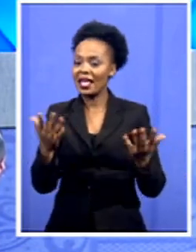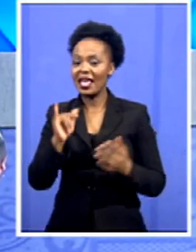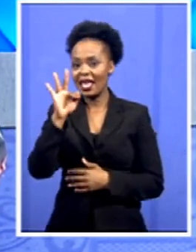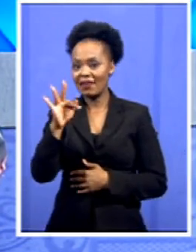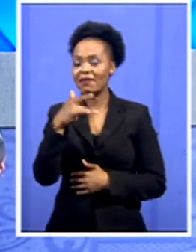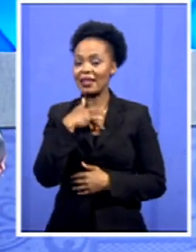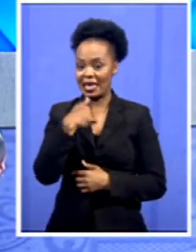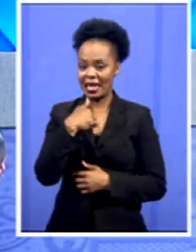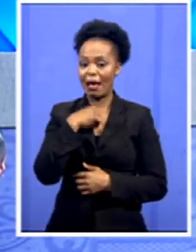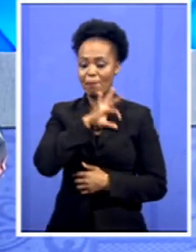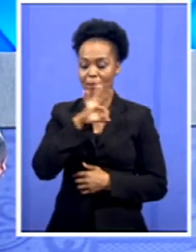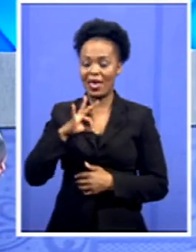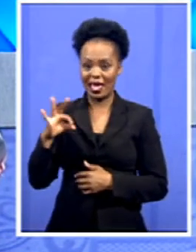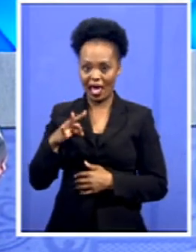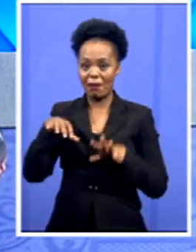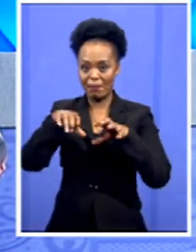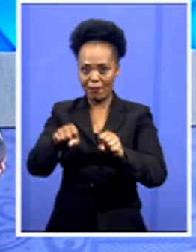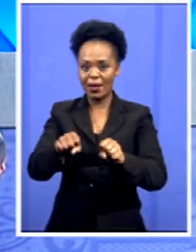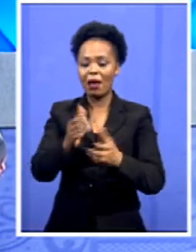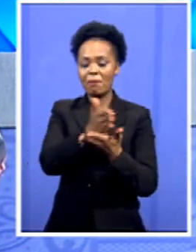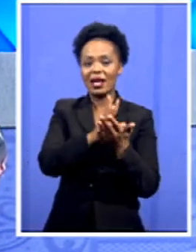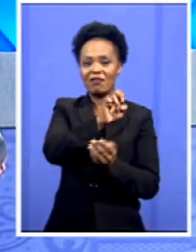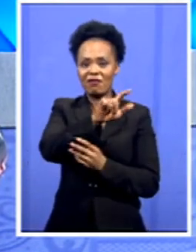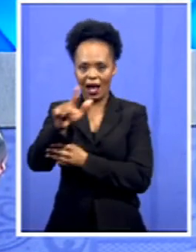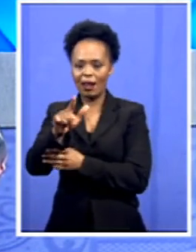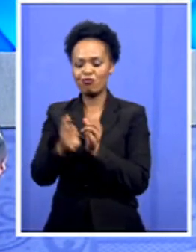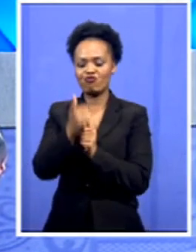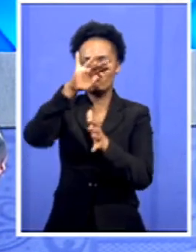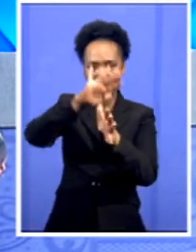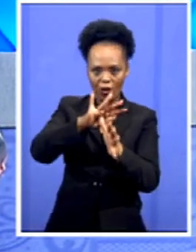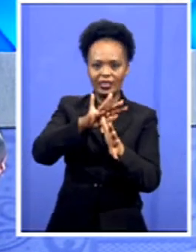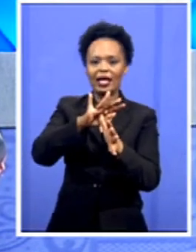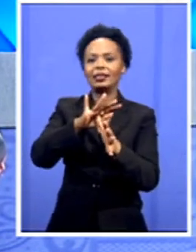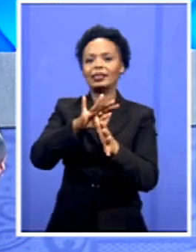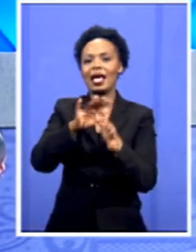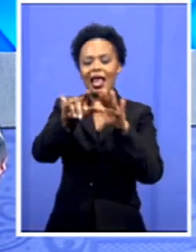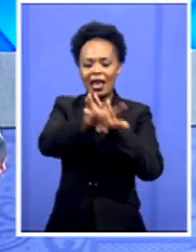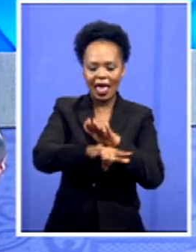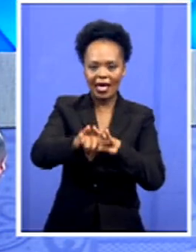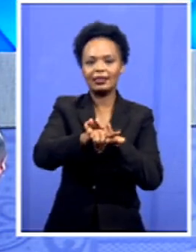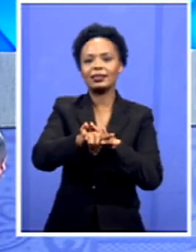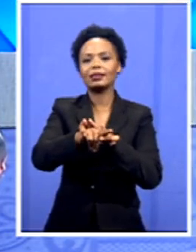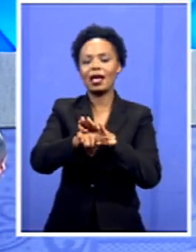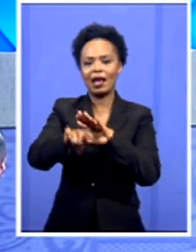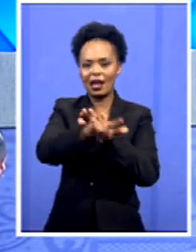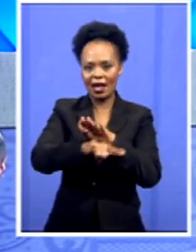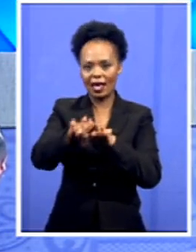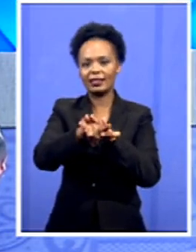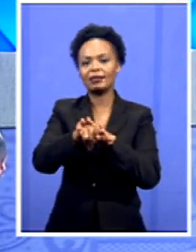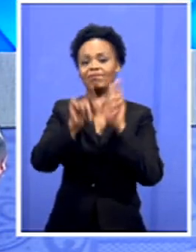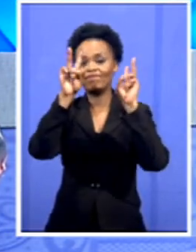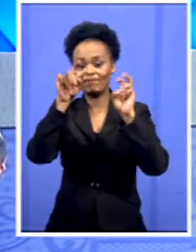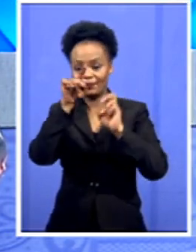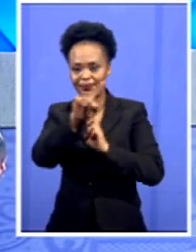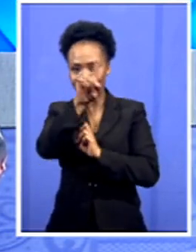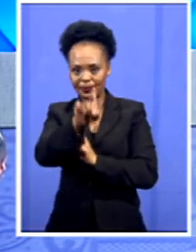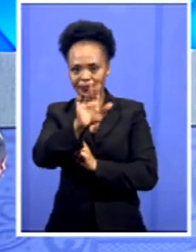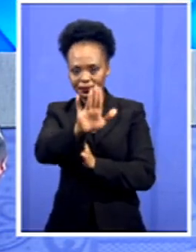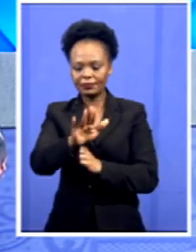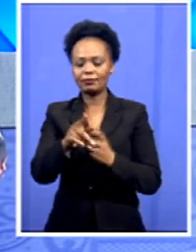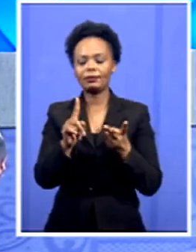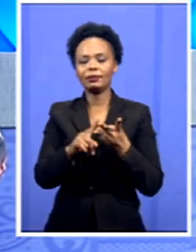becomes mayor, that Midval will actually prioritize land. That's the land invasion question. And